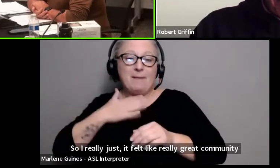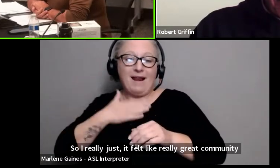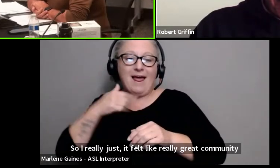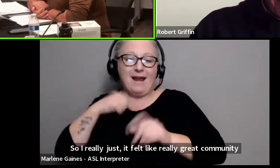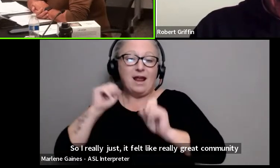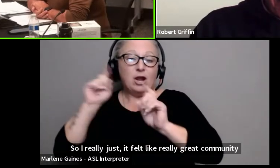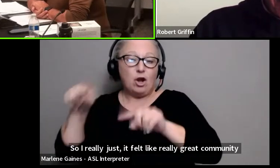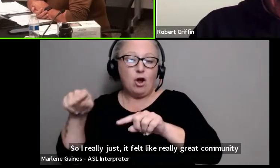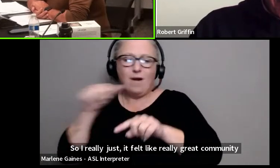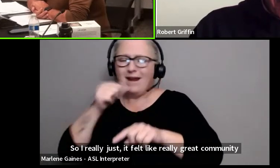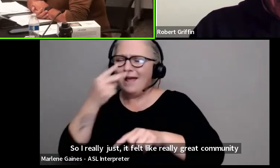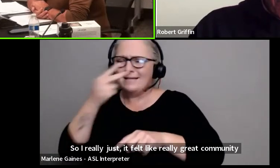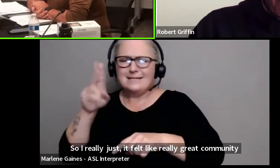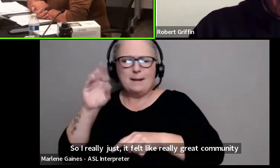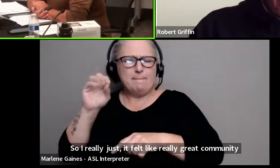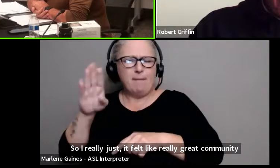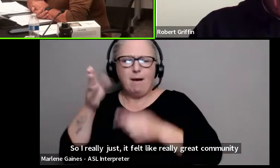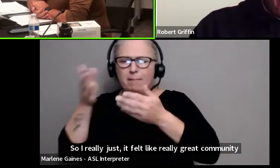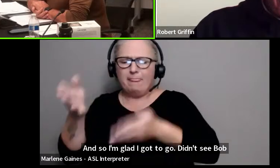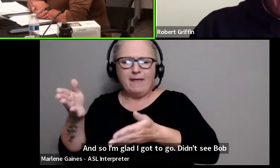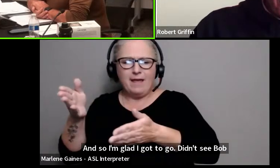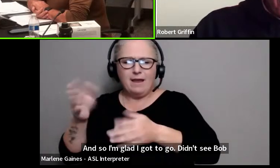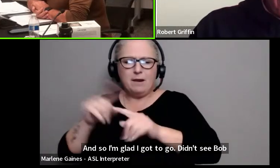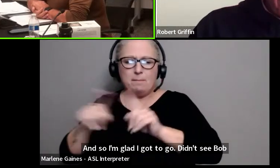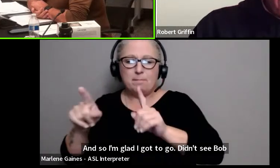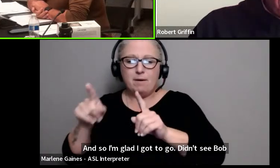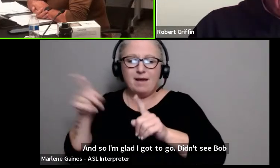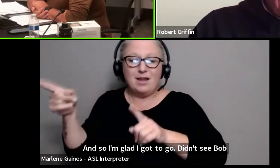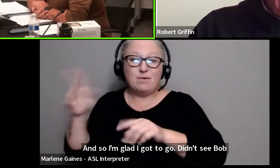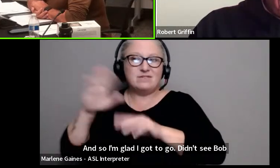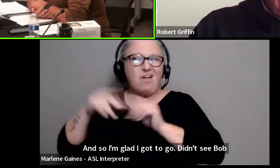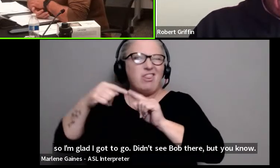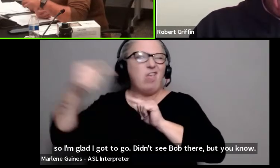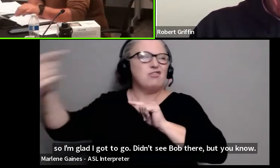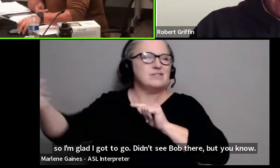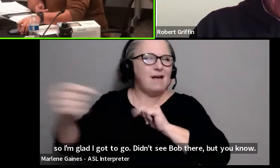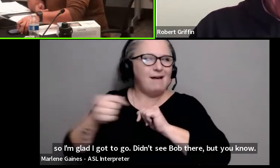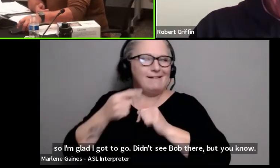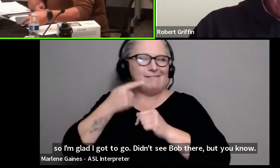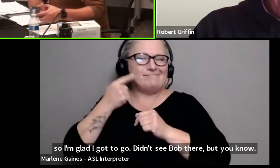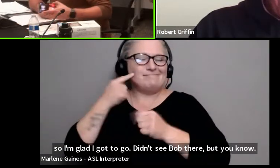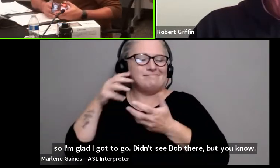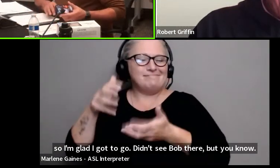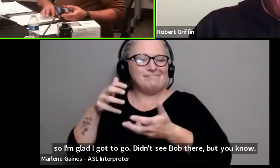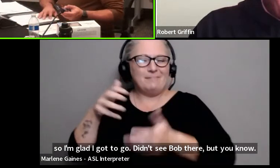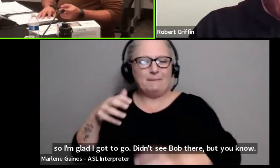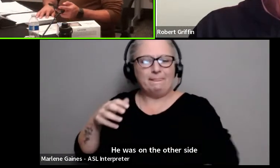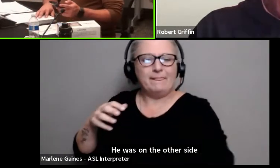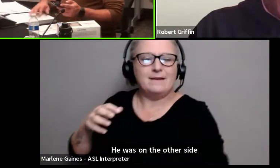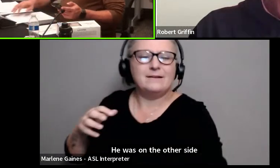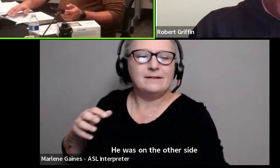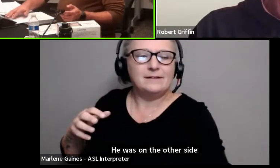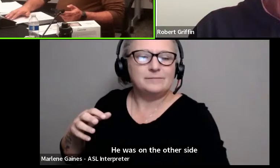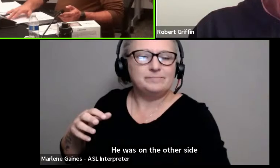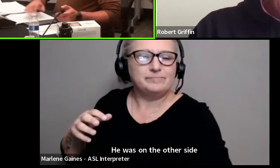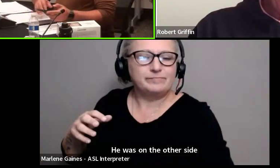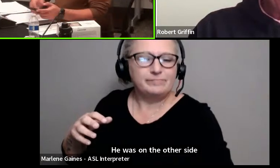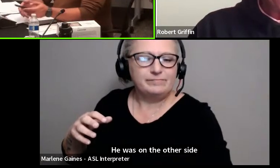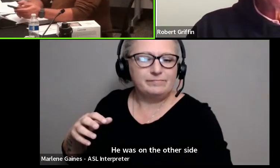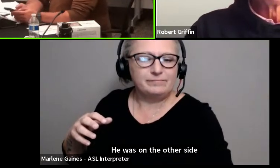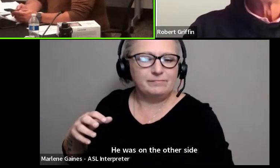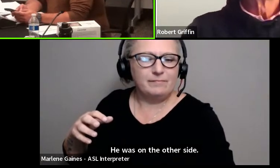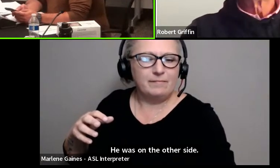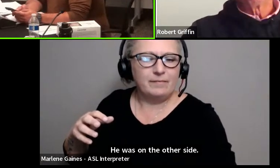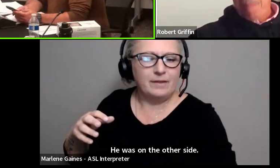go. Didn't see Bob there, but he was on the other side. Aw, Anyway. yeah.